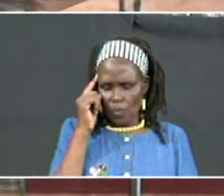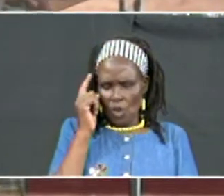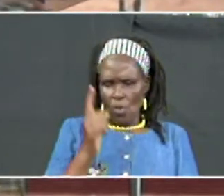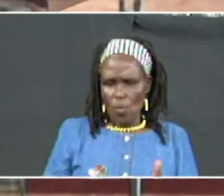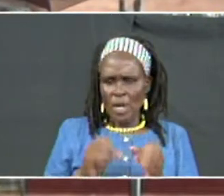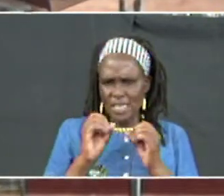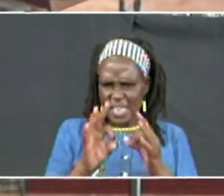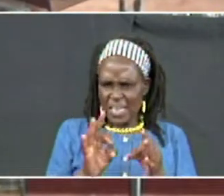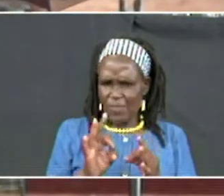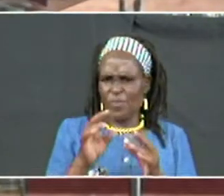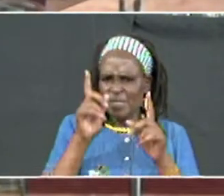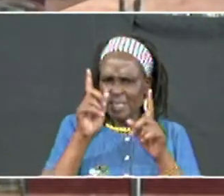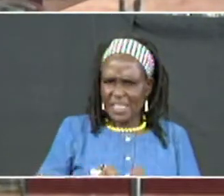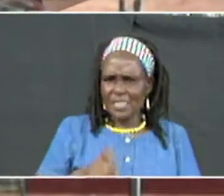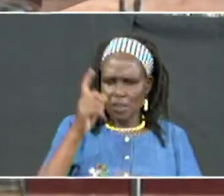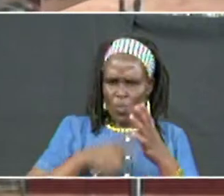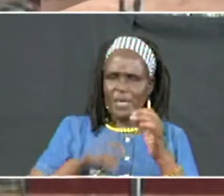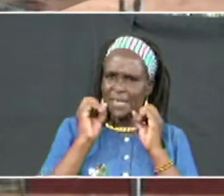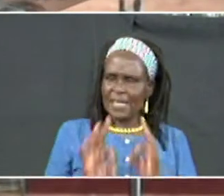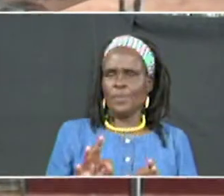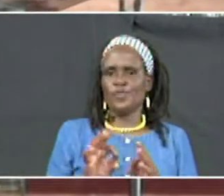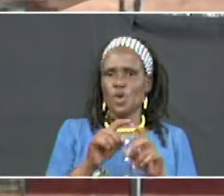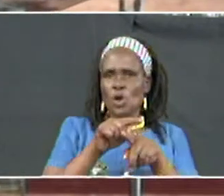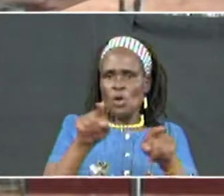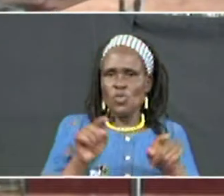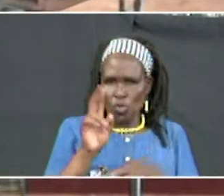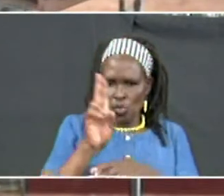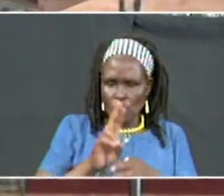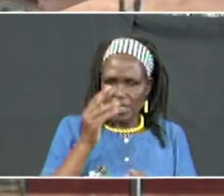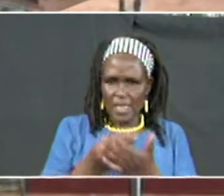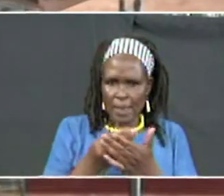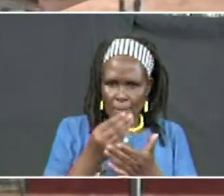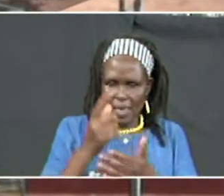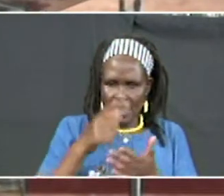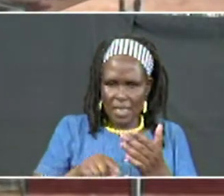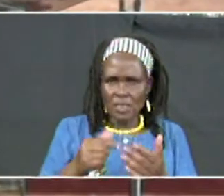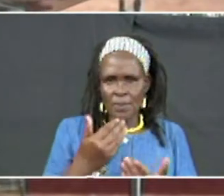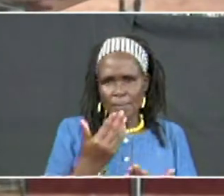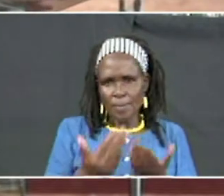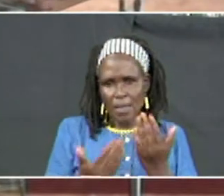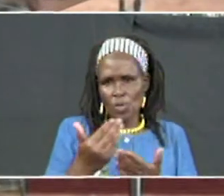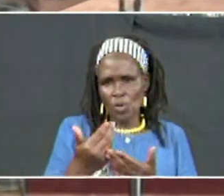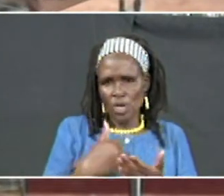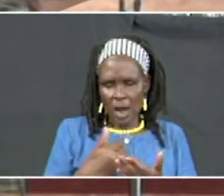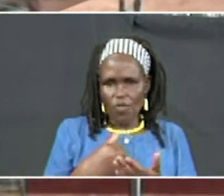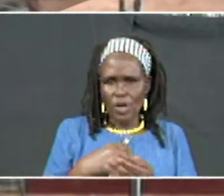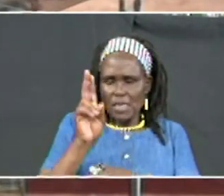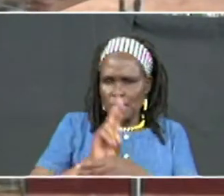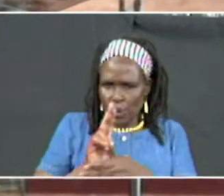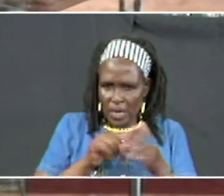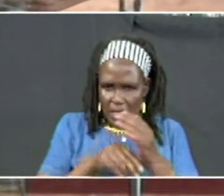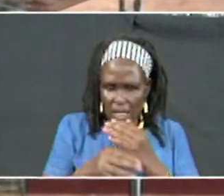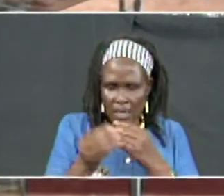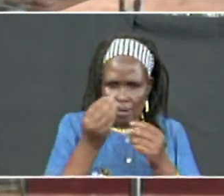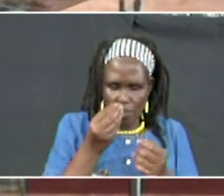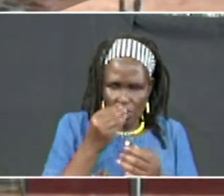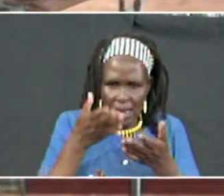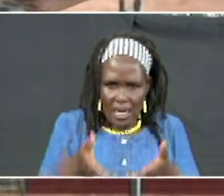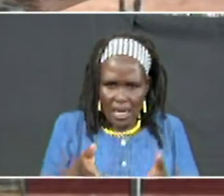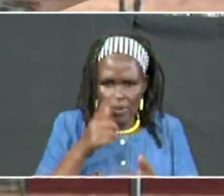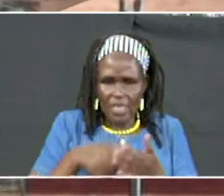what if you use the money that you would have spent in meals, now that you are